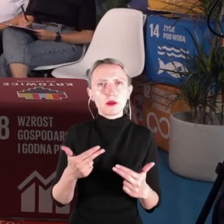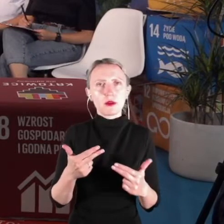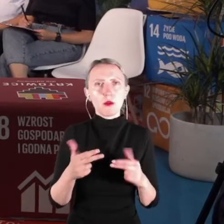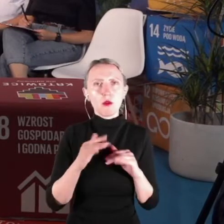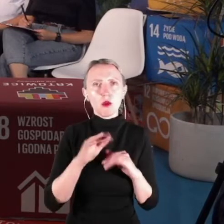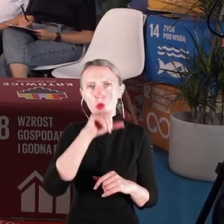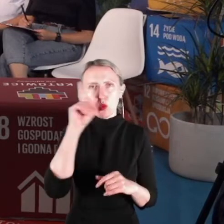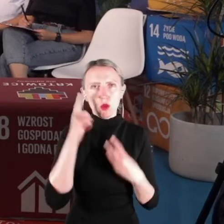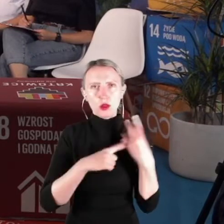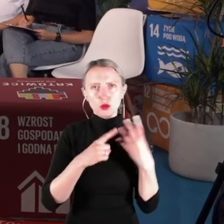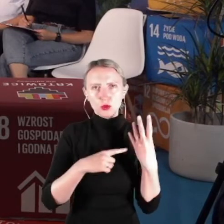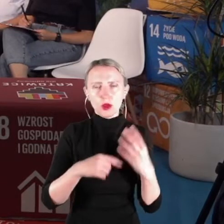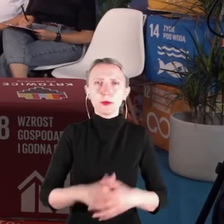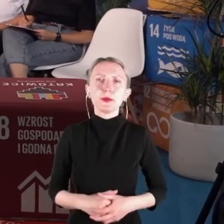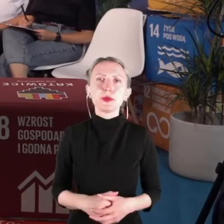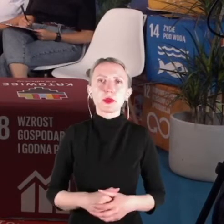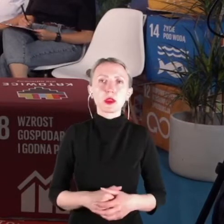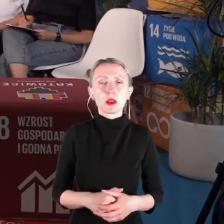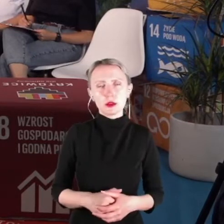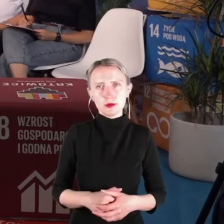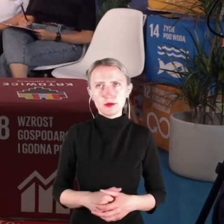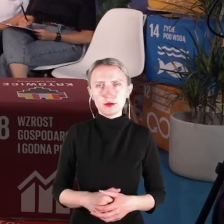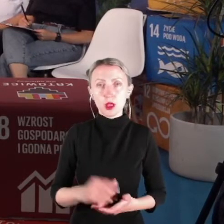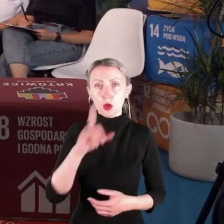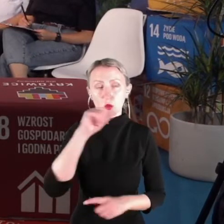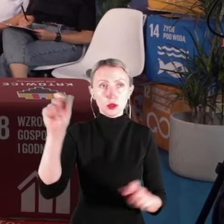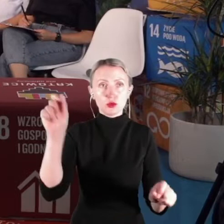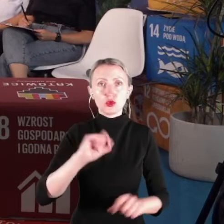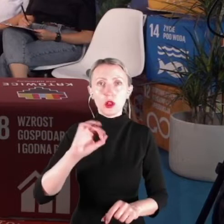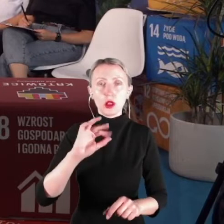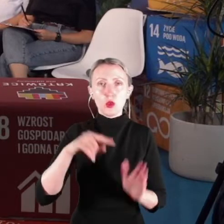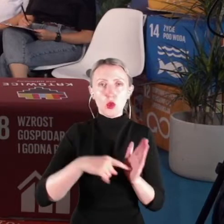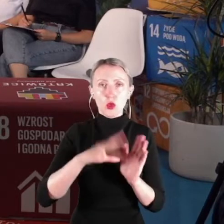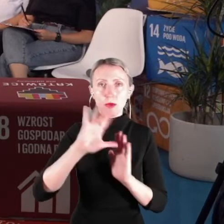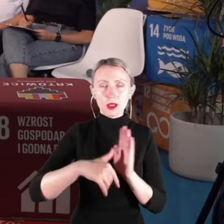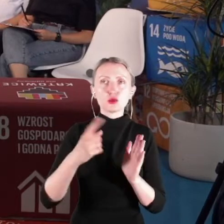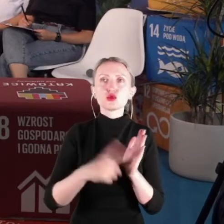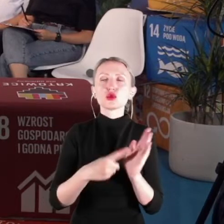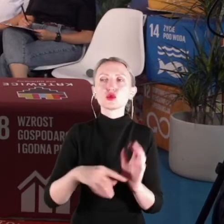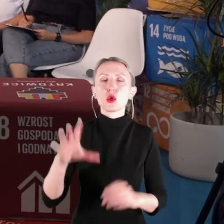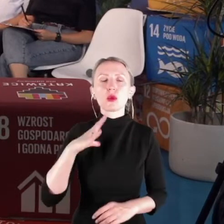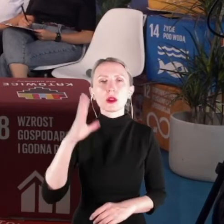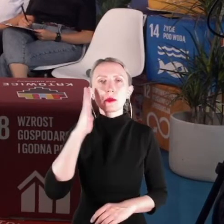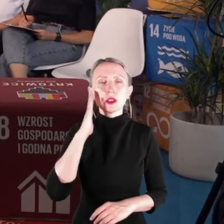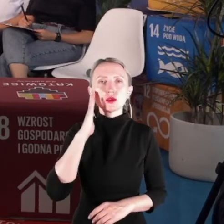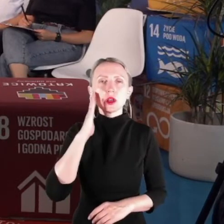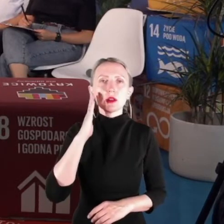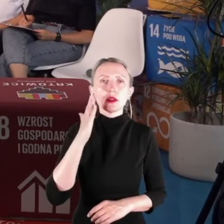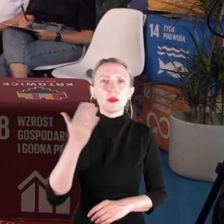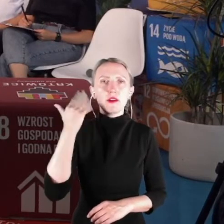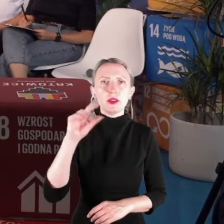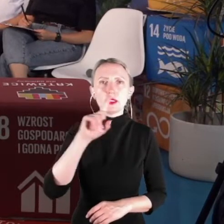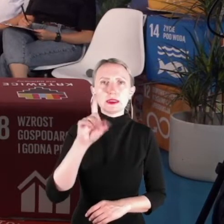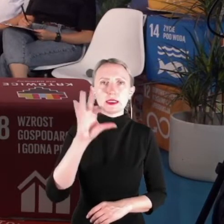live, normally they lived in 3, 4, 5 other places of sites of nuclear industry in the former Soviet Union,